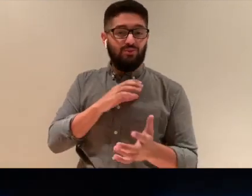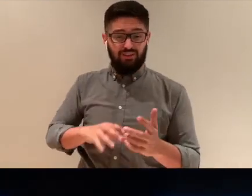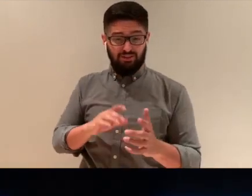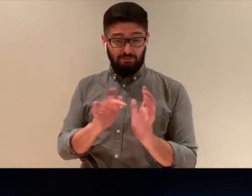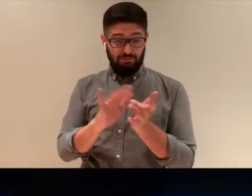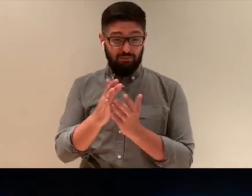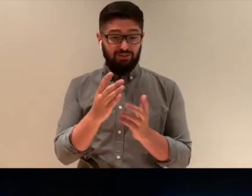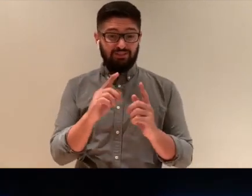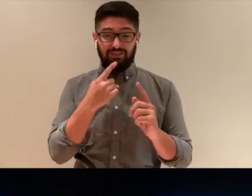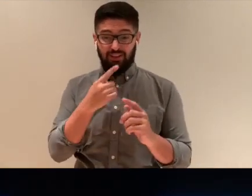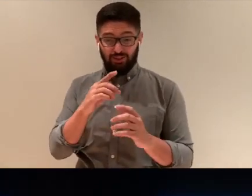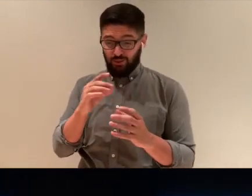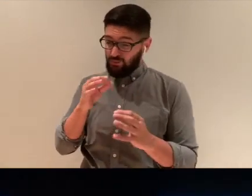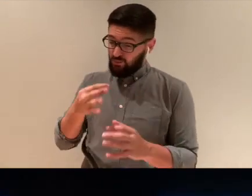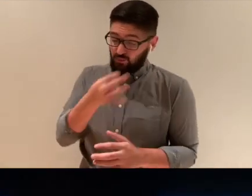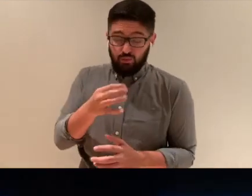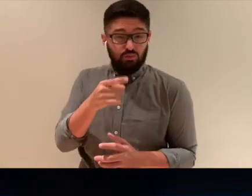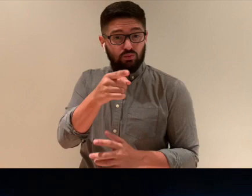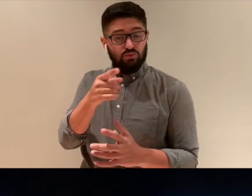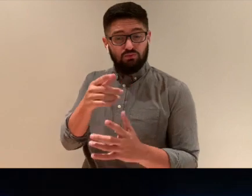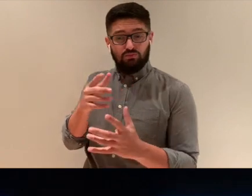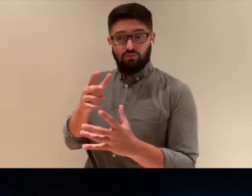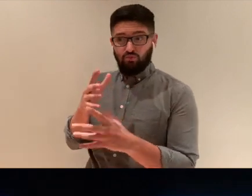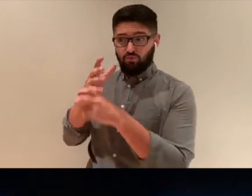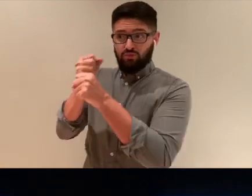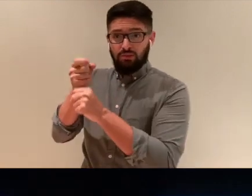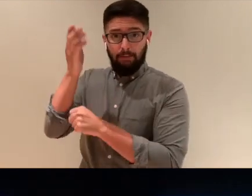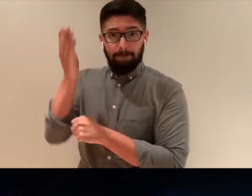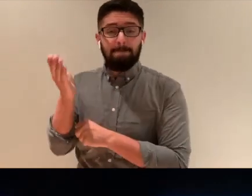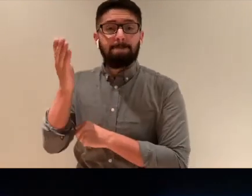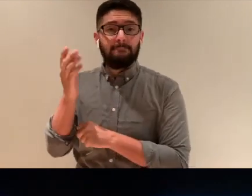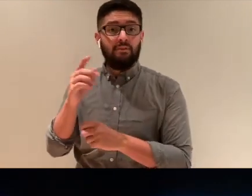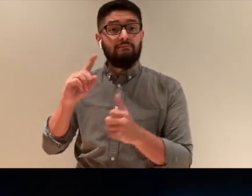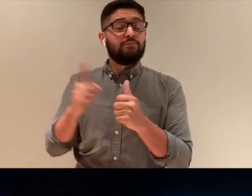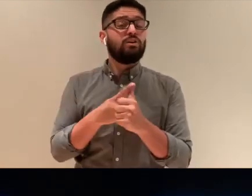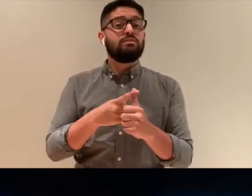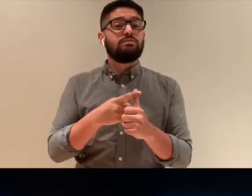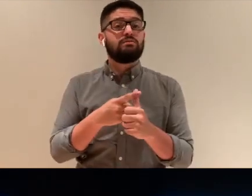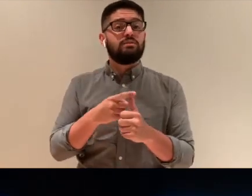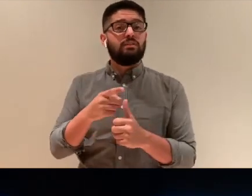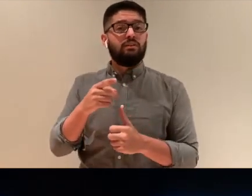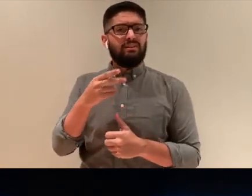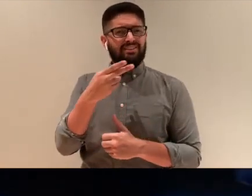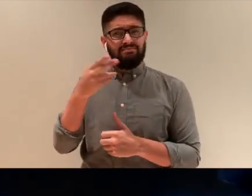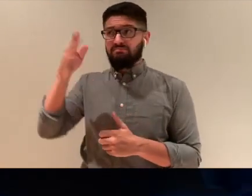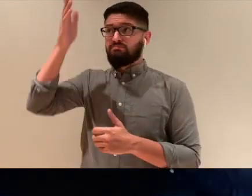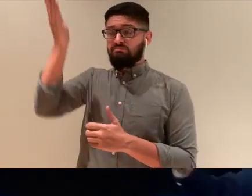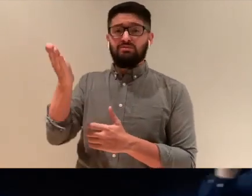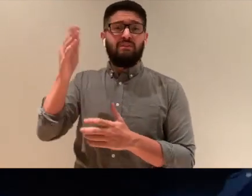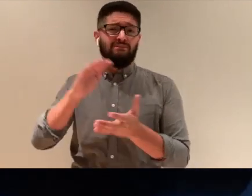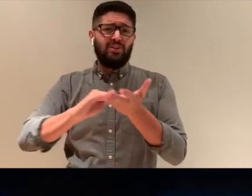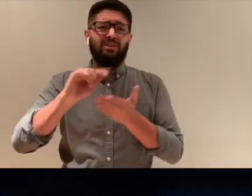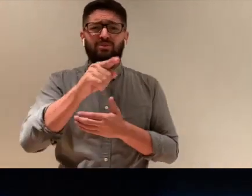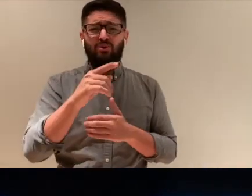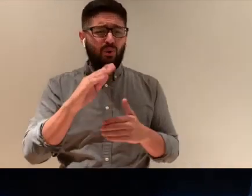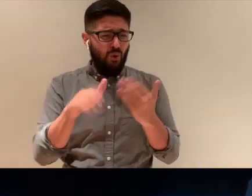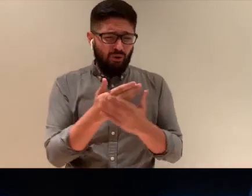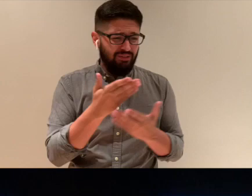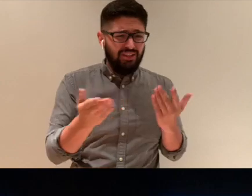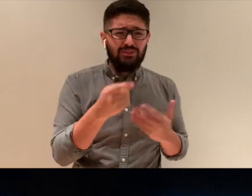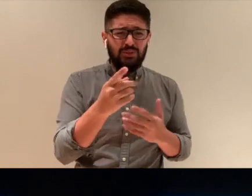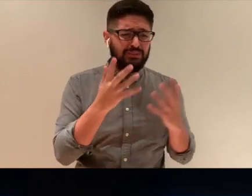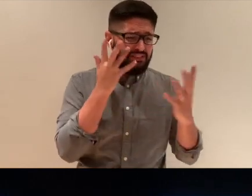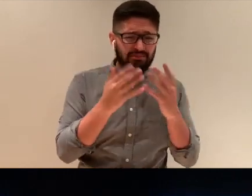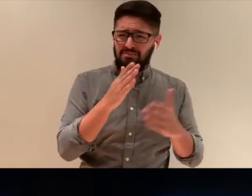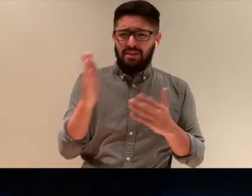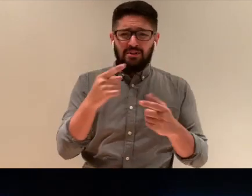the Bible says that the moment that you put your faith in him, here's what happens. First of all, he forgives you of all of your sins, all those things you're